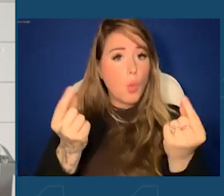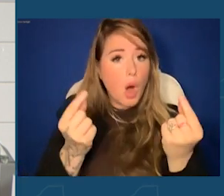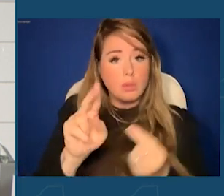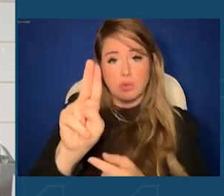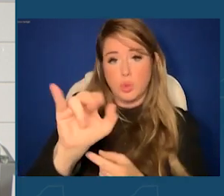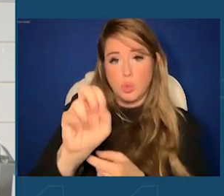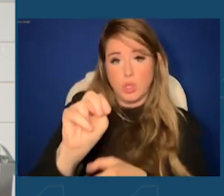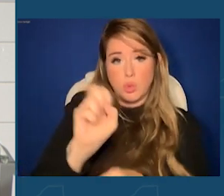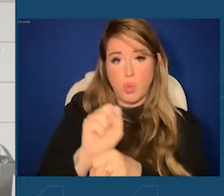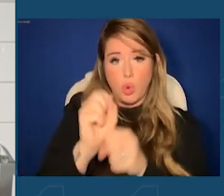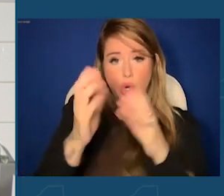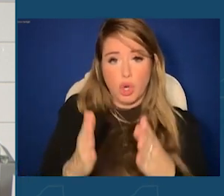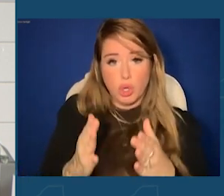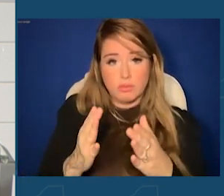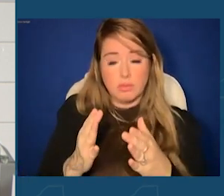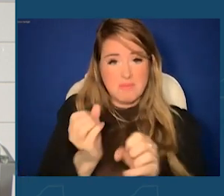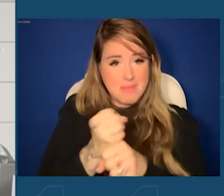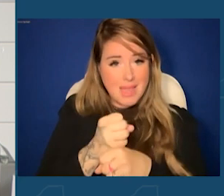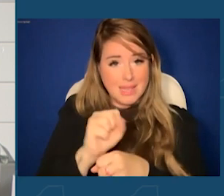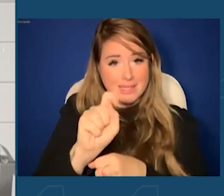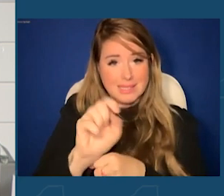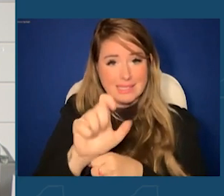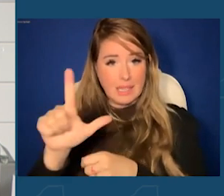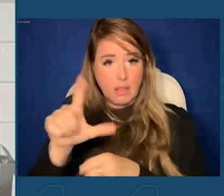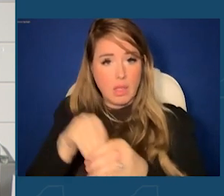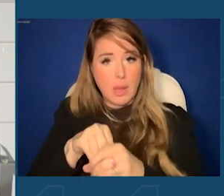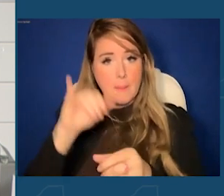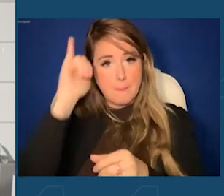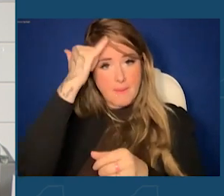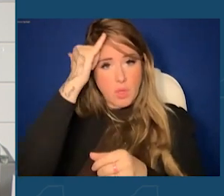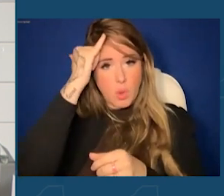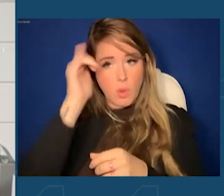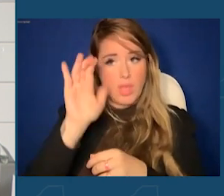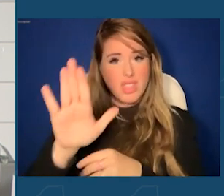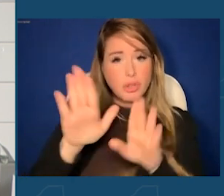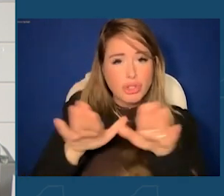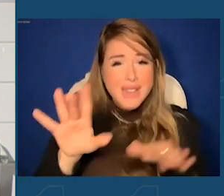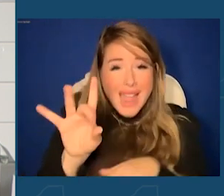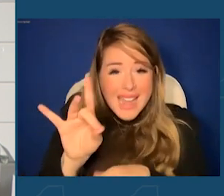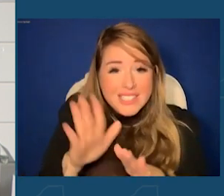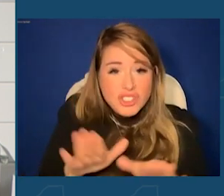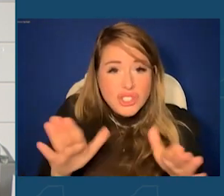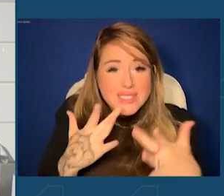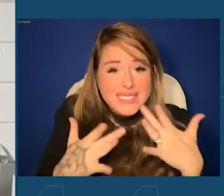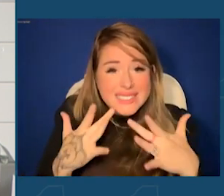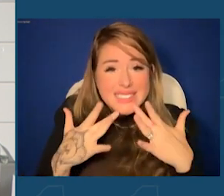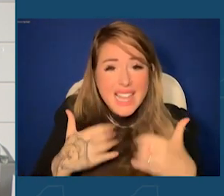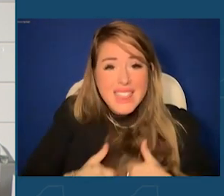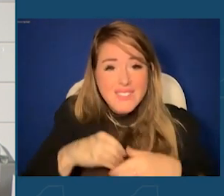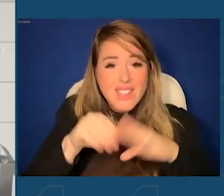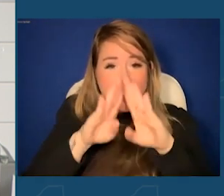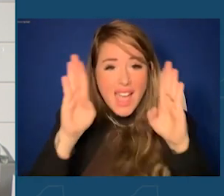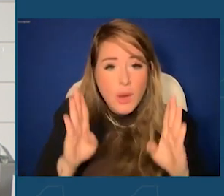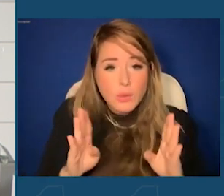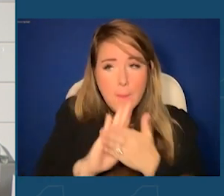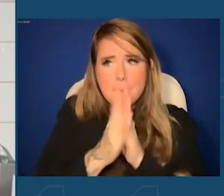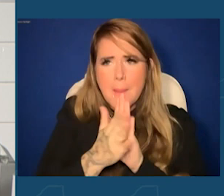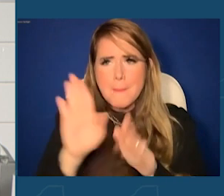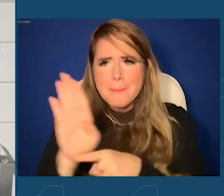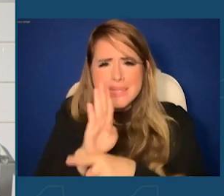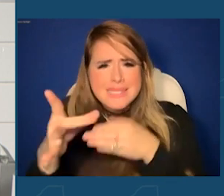in Buffalo. Their children, 8 children packed into a tiny house, became business leaders,